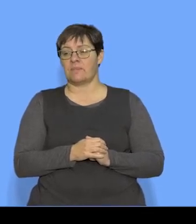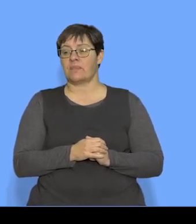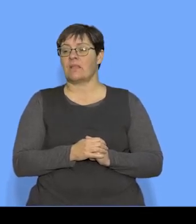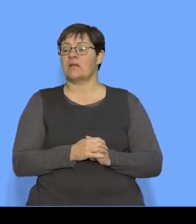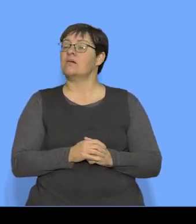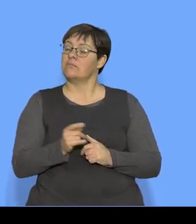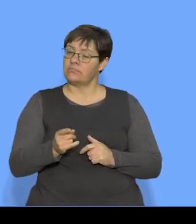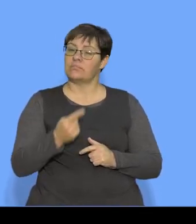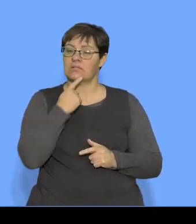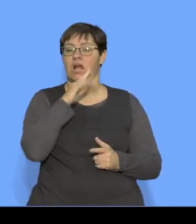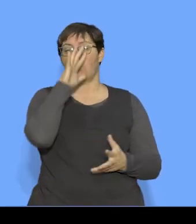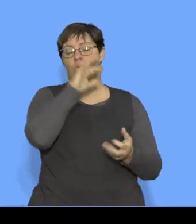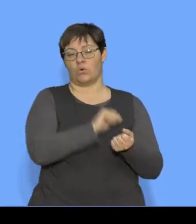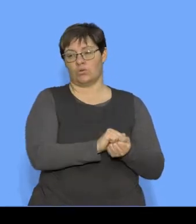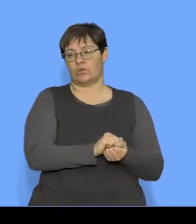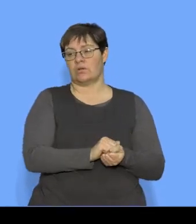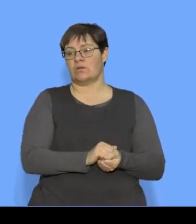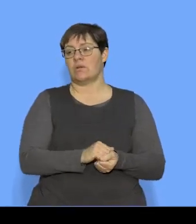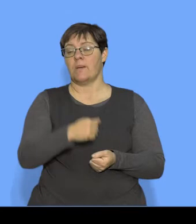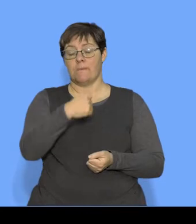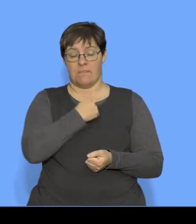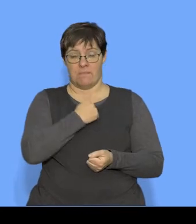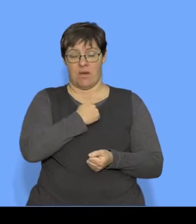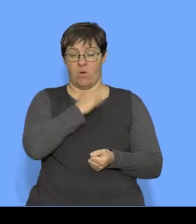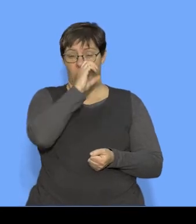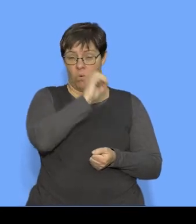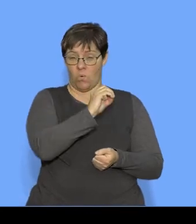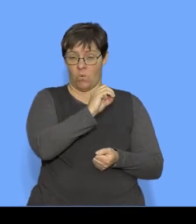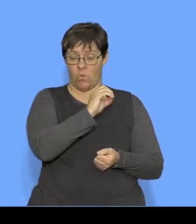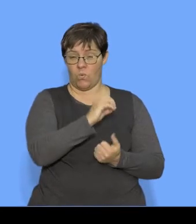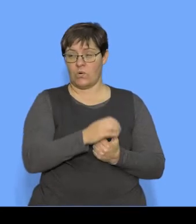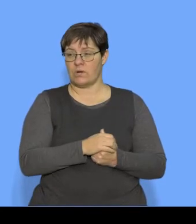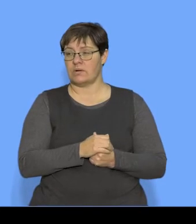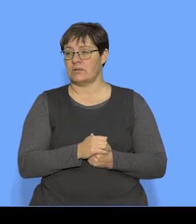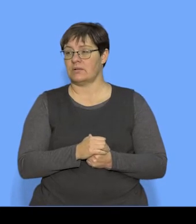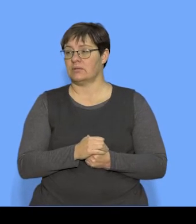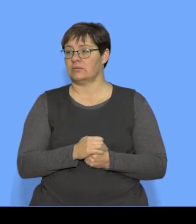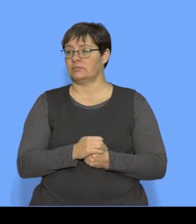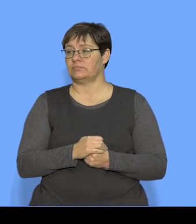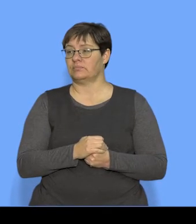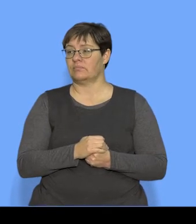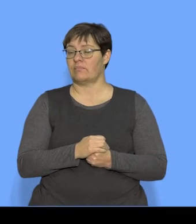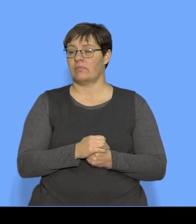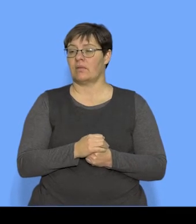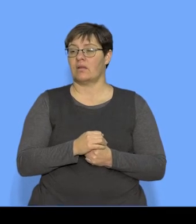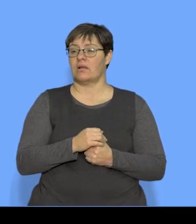Then as a result, I then conclude my O, let's just go back,